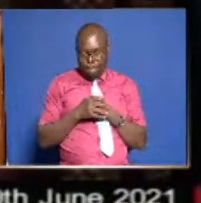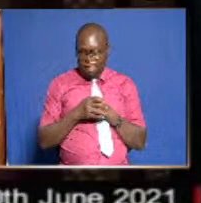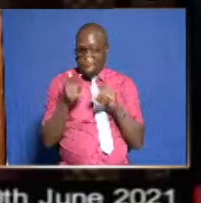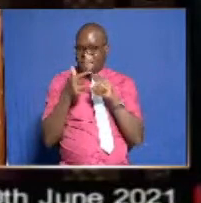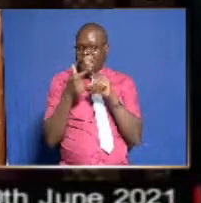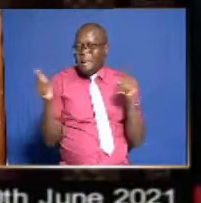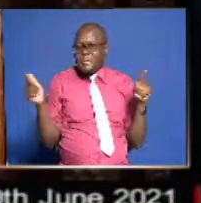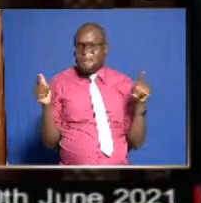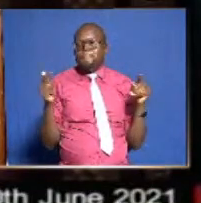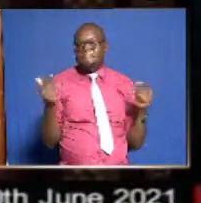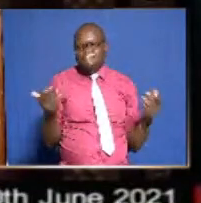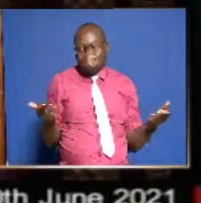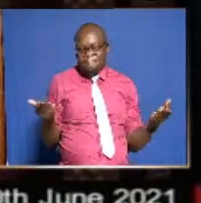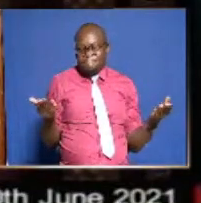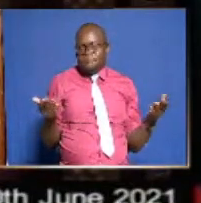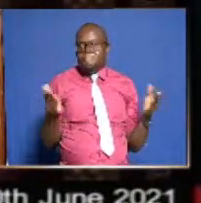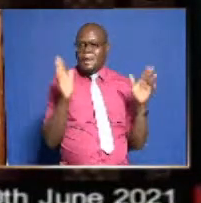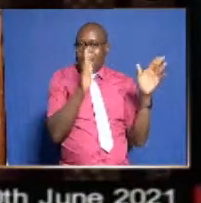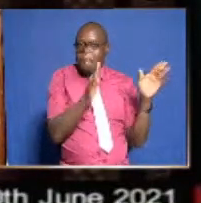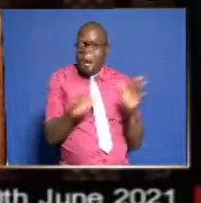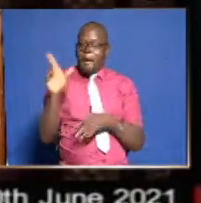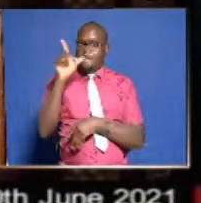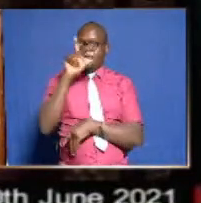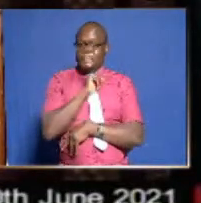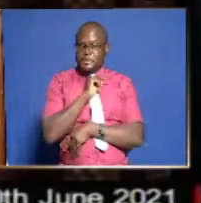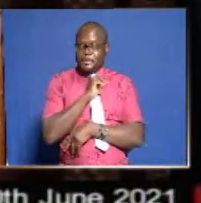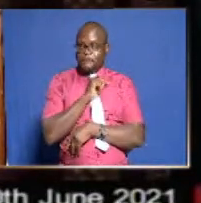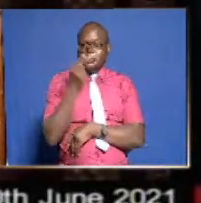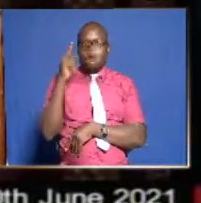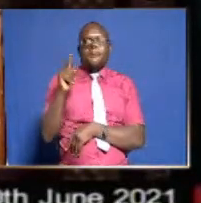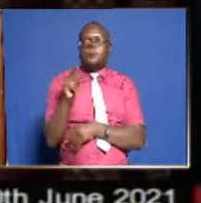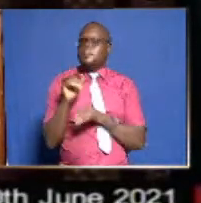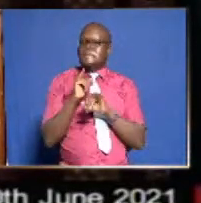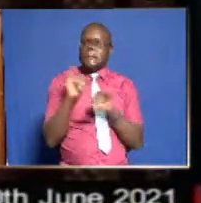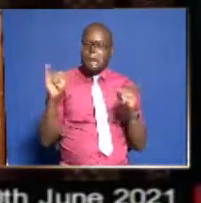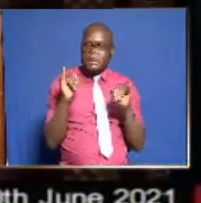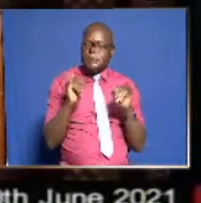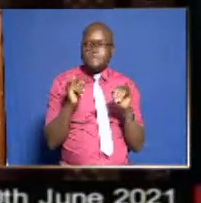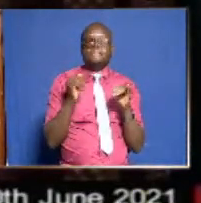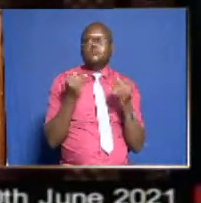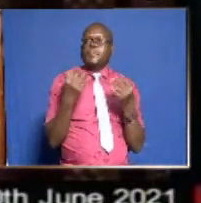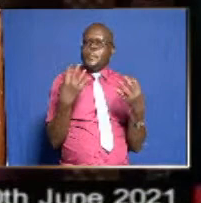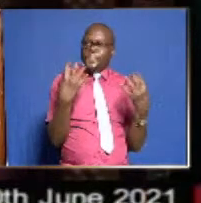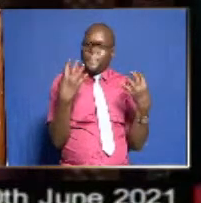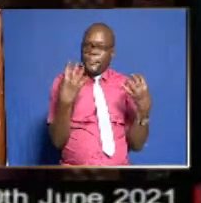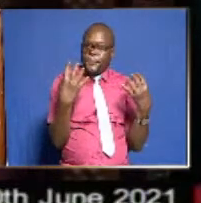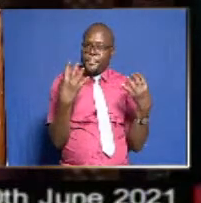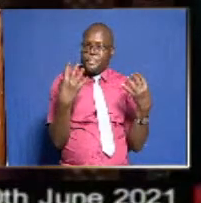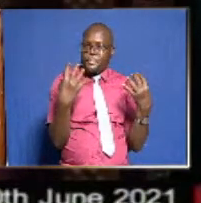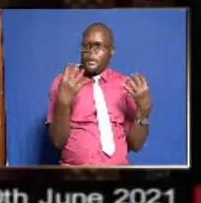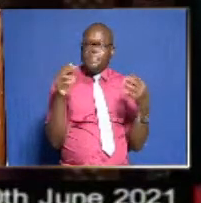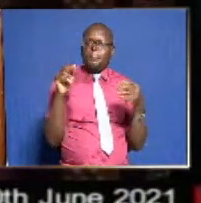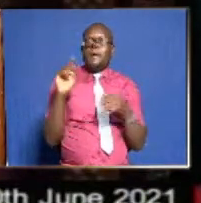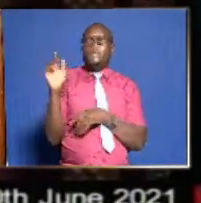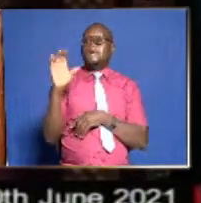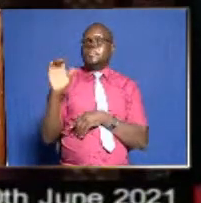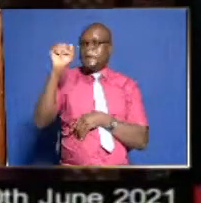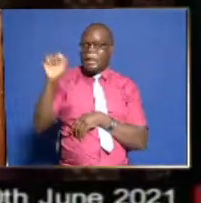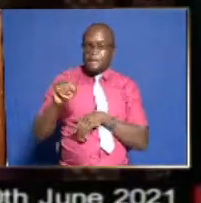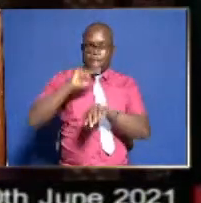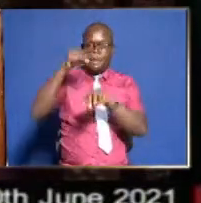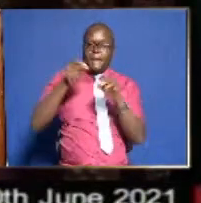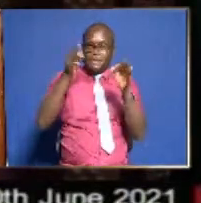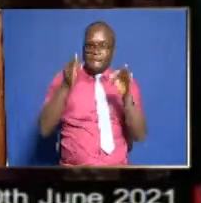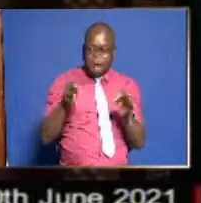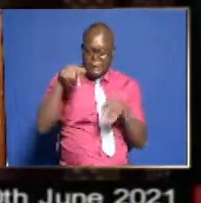However, arrangements have been made for a modest press conference by the Cabinet Secretary for National Treasury at